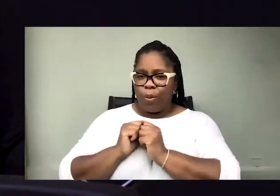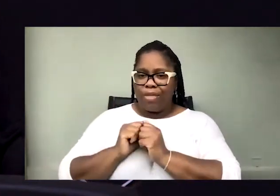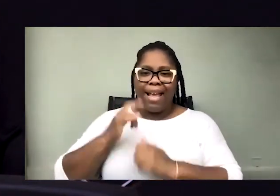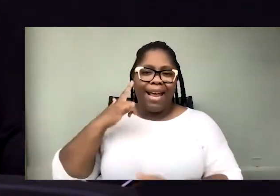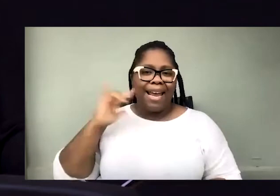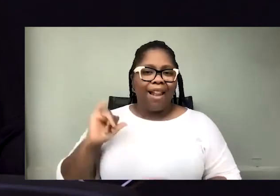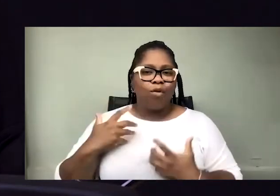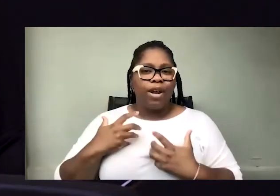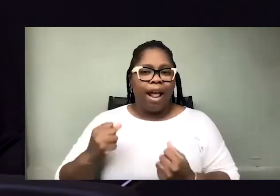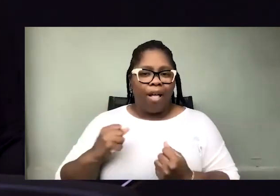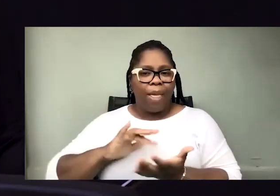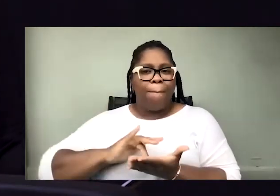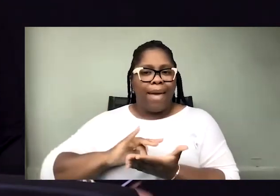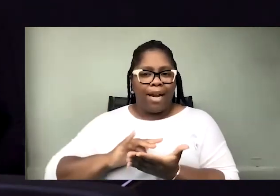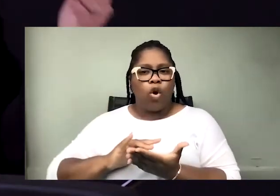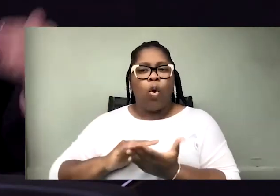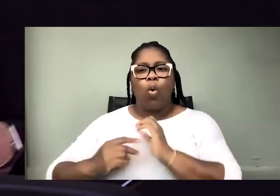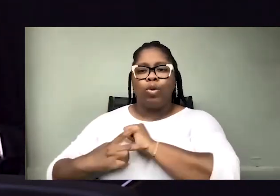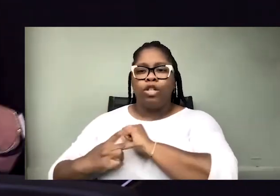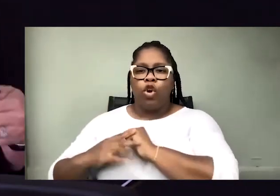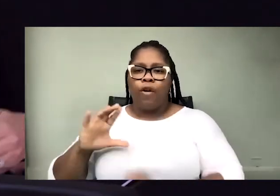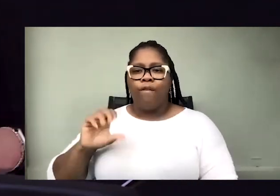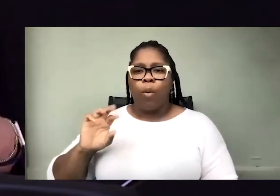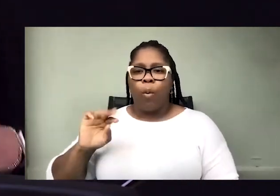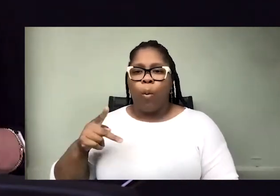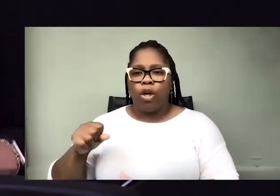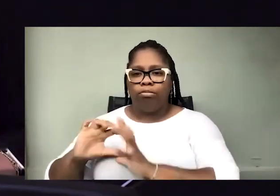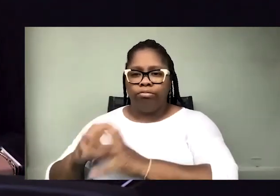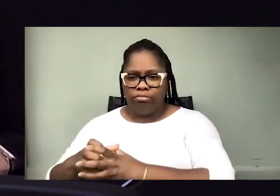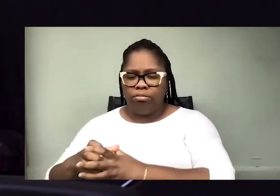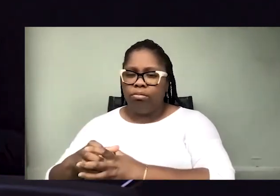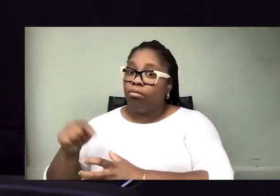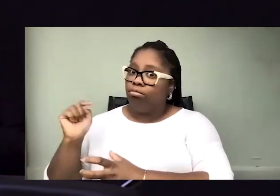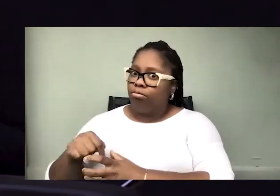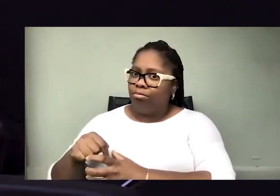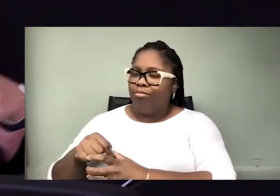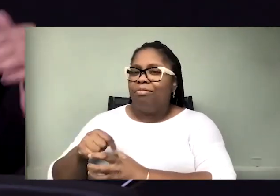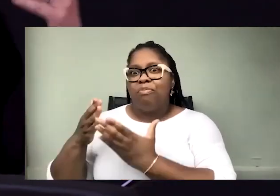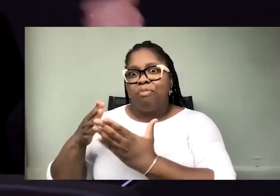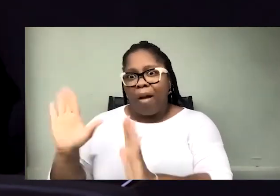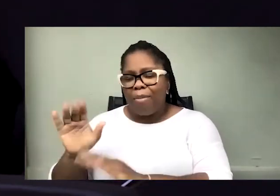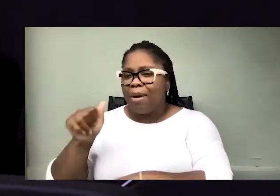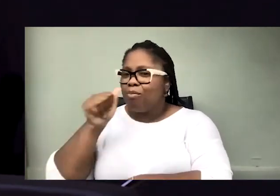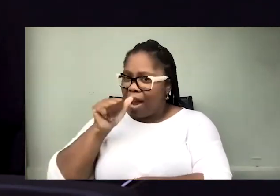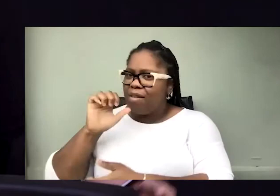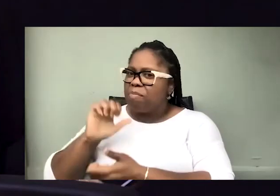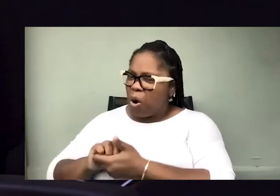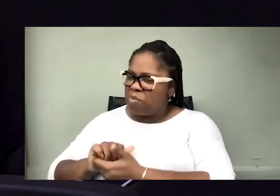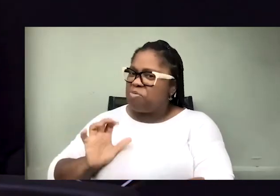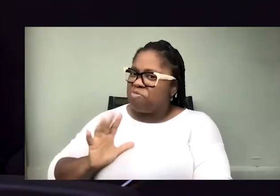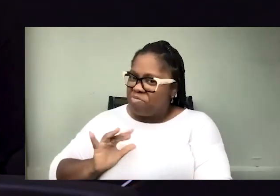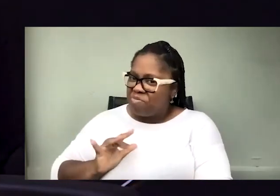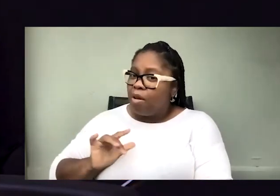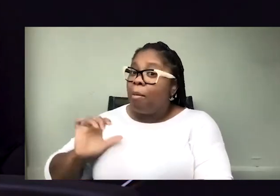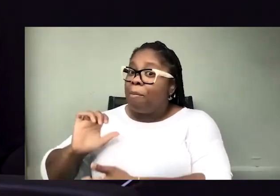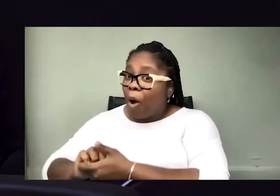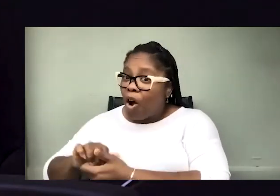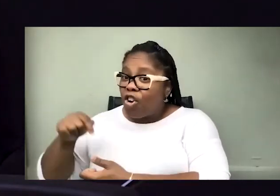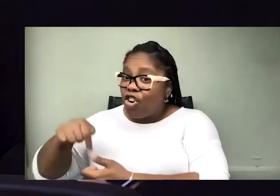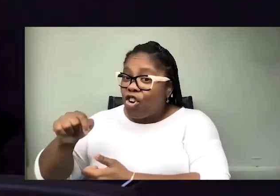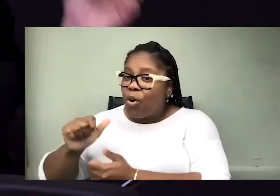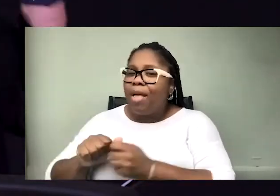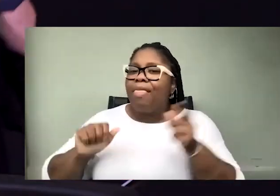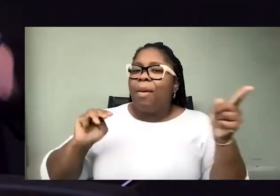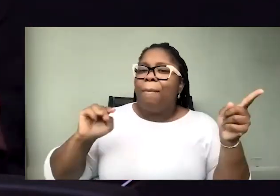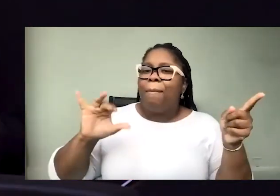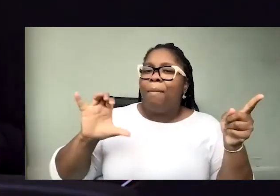Health Medical Reserve Corps, and again, example of great public-private partnership is they've partnered with Microsoft and Amazon